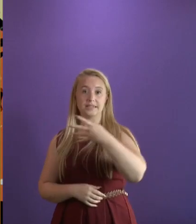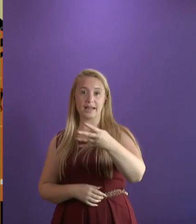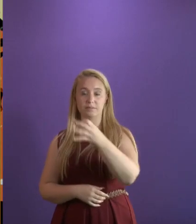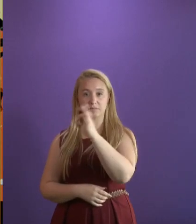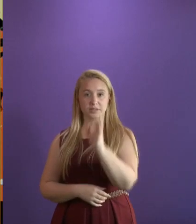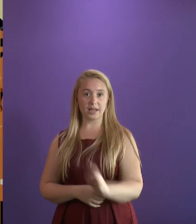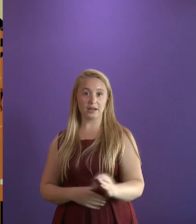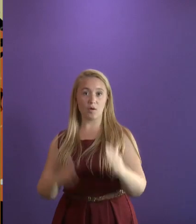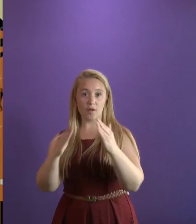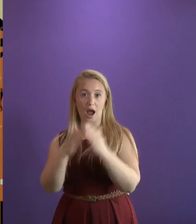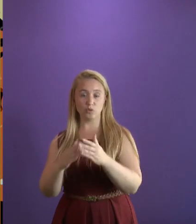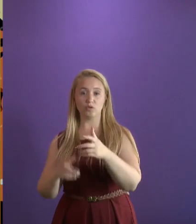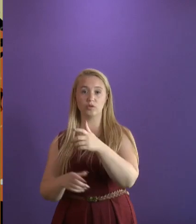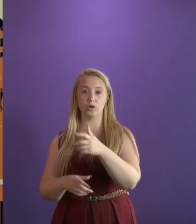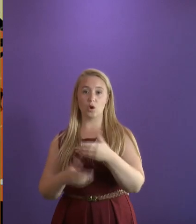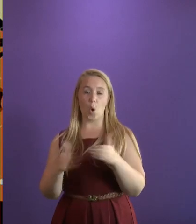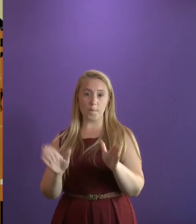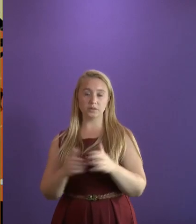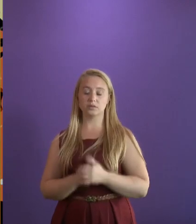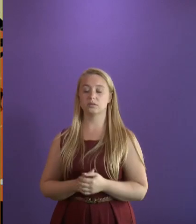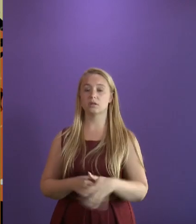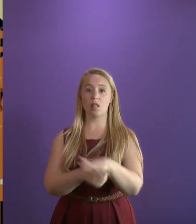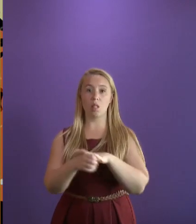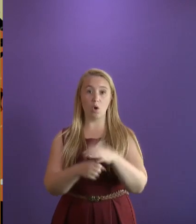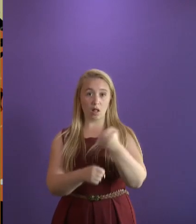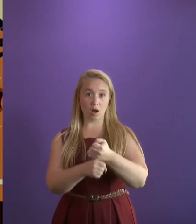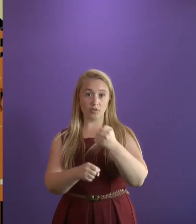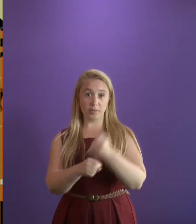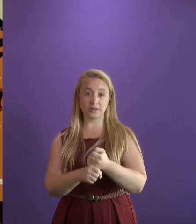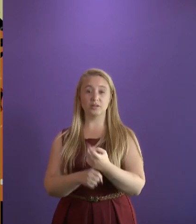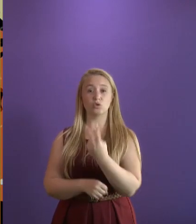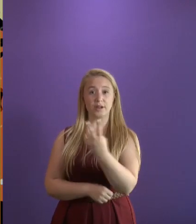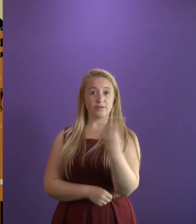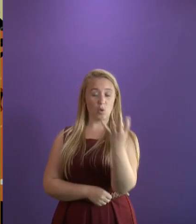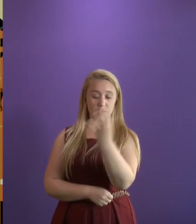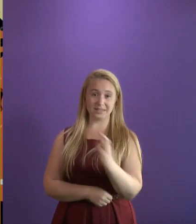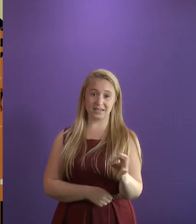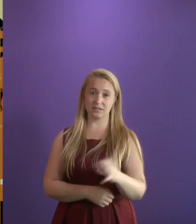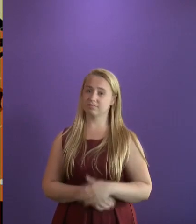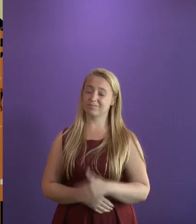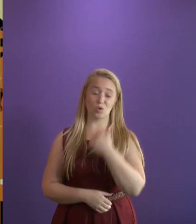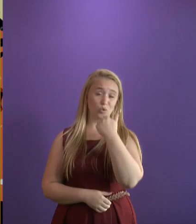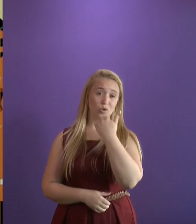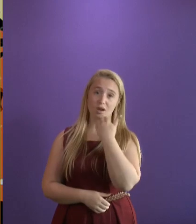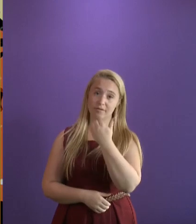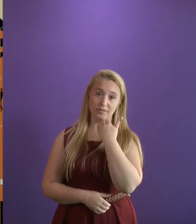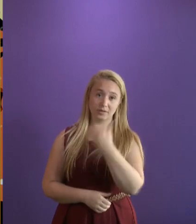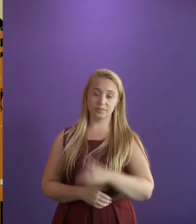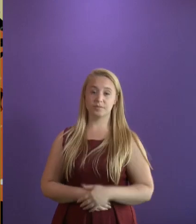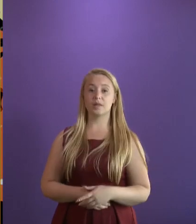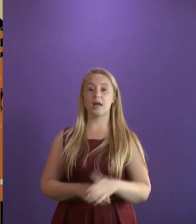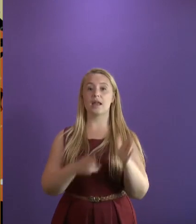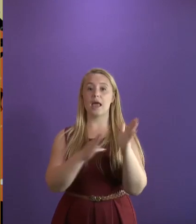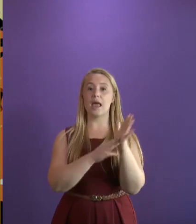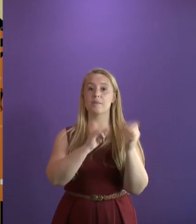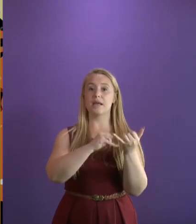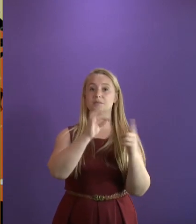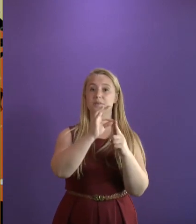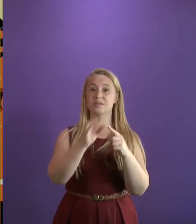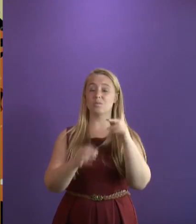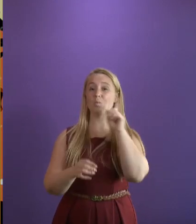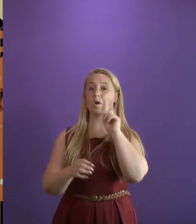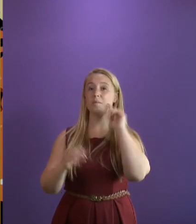Commons. 24% of local government councillors in Scotland are women. That's just not good enough. And there are fewer women MSPs in this